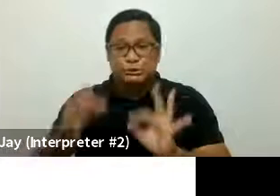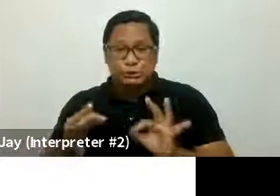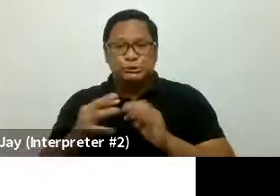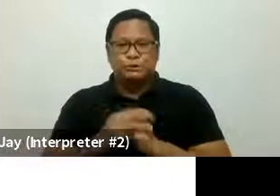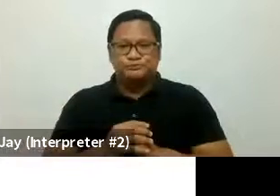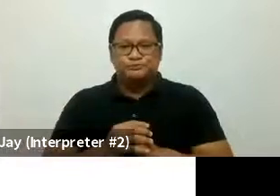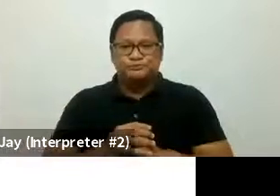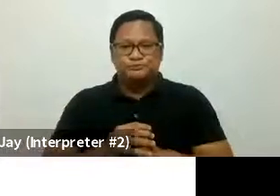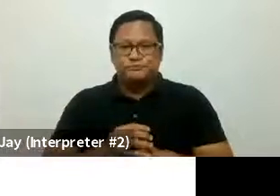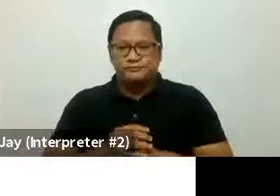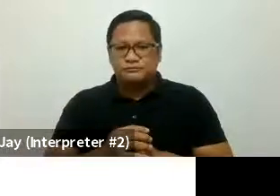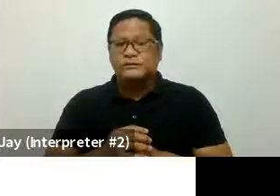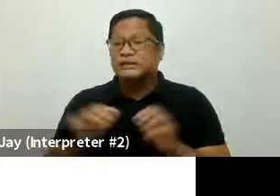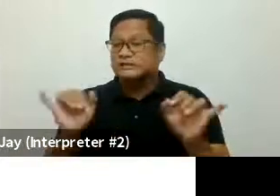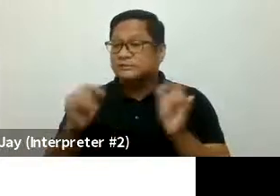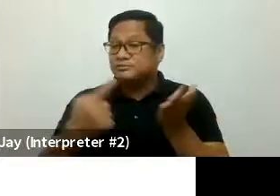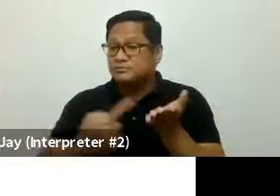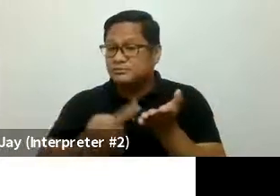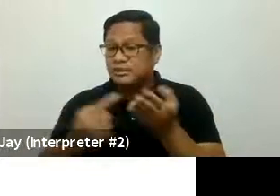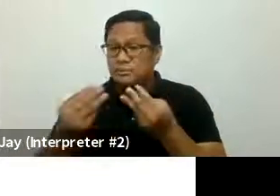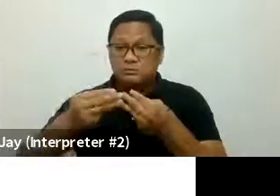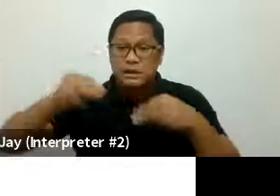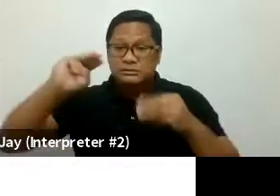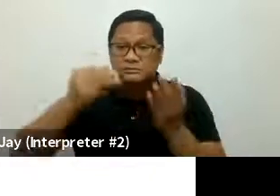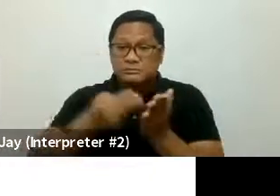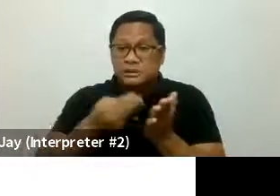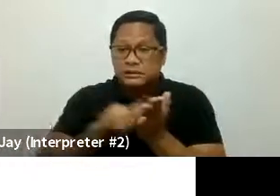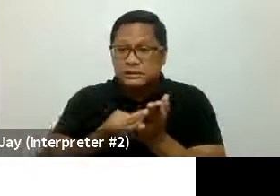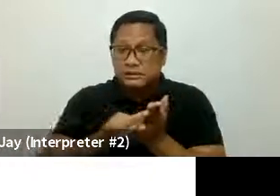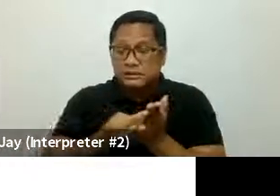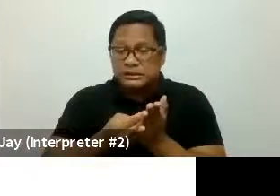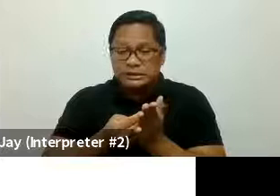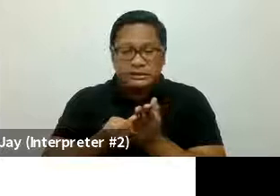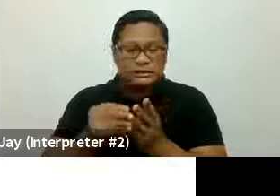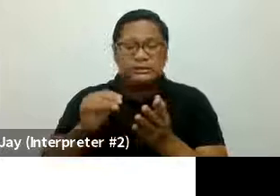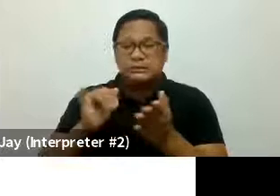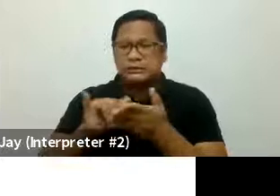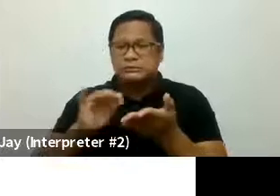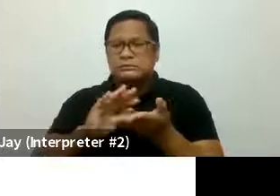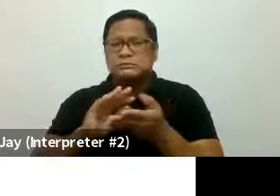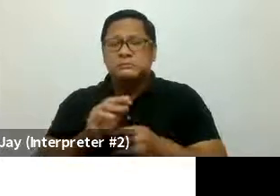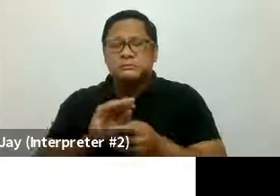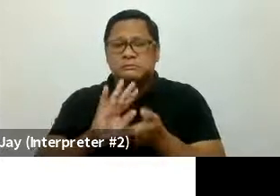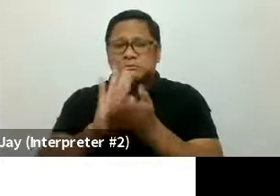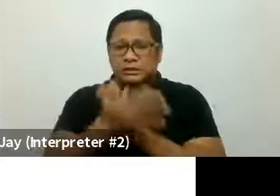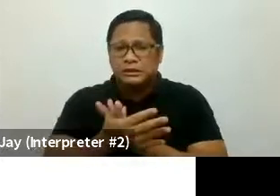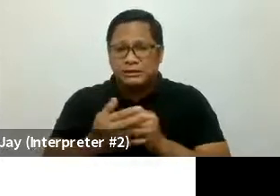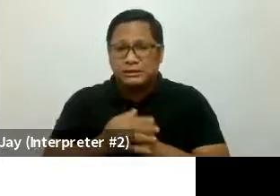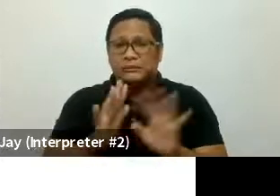law. And it talks about maximizing money to make sure that I'm